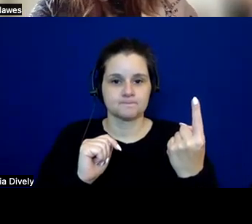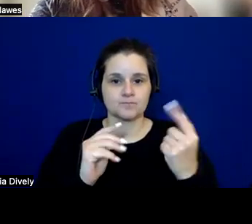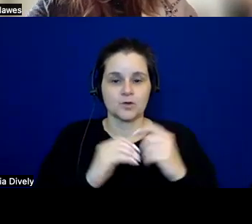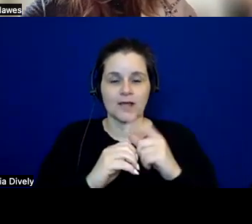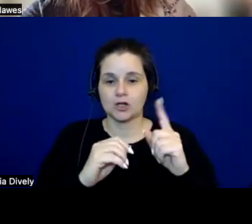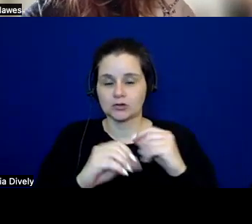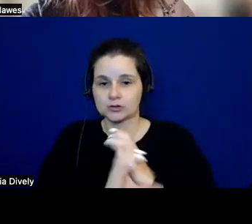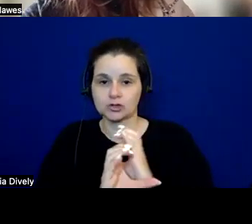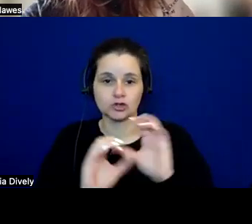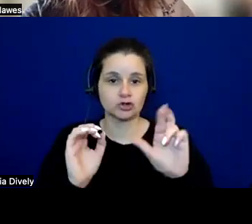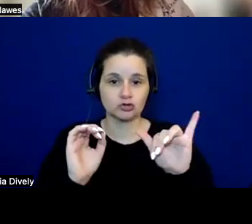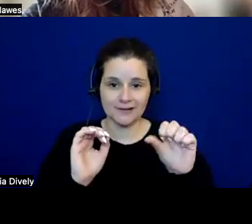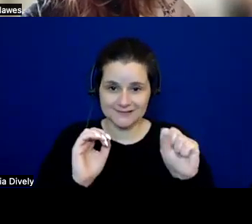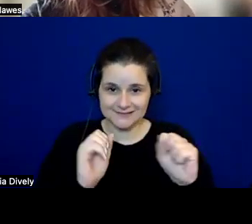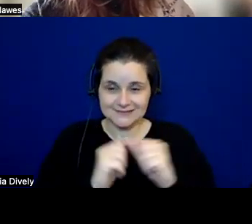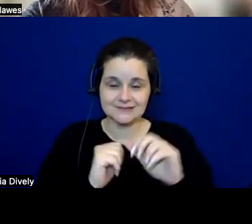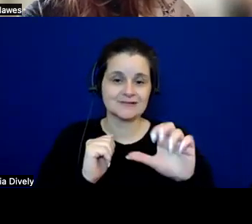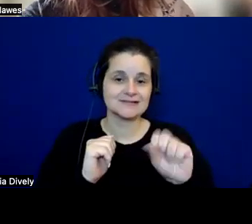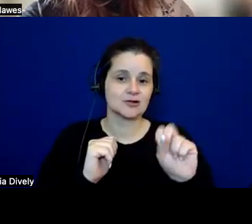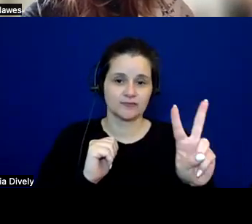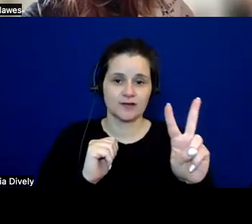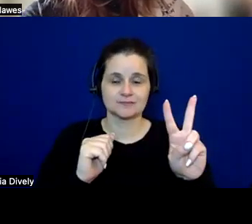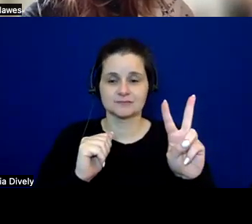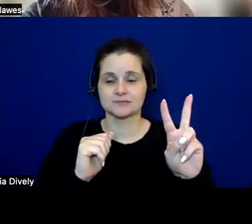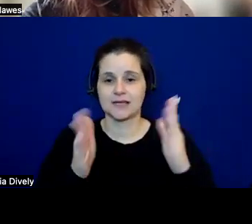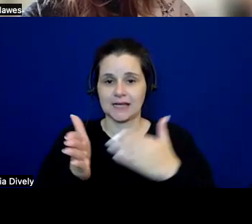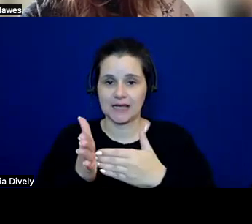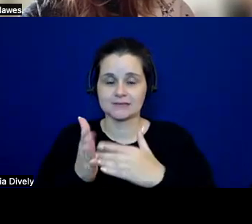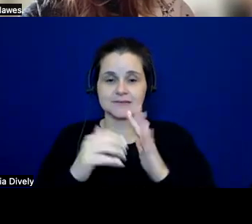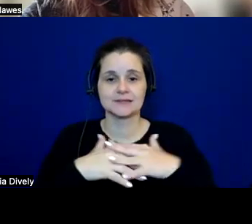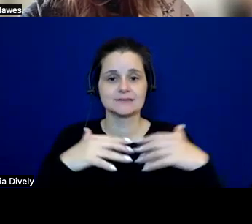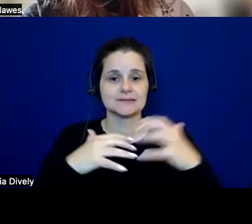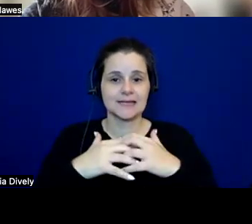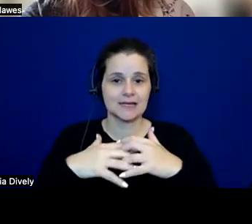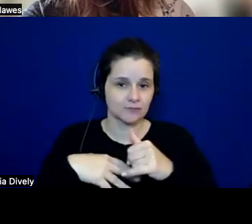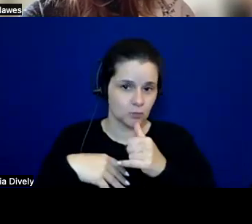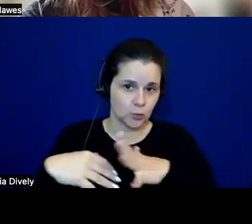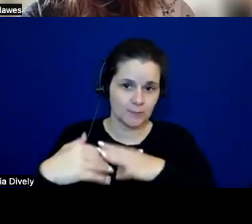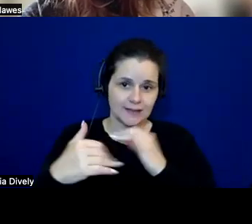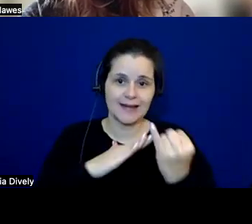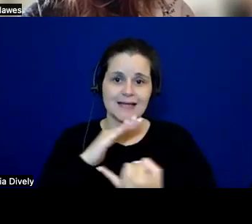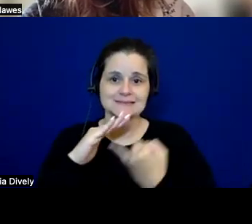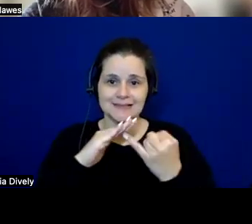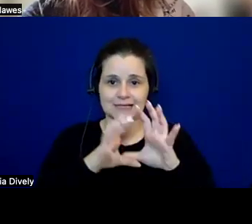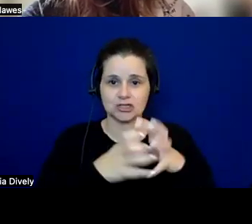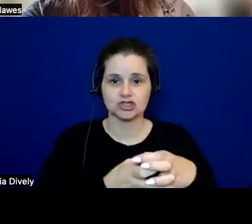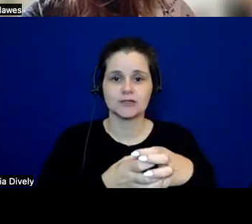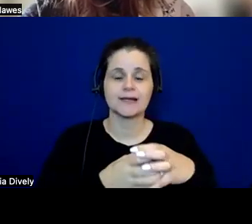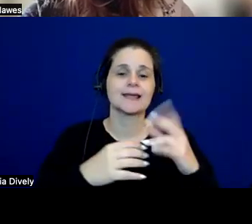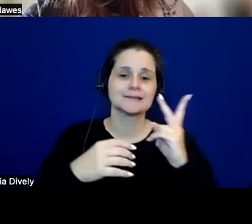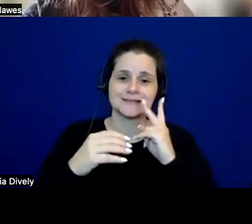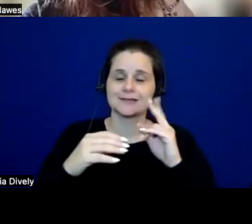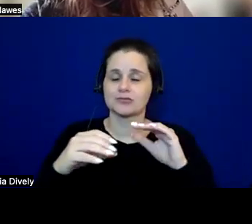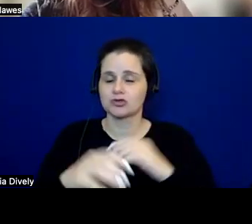crisis of sexual violence against Native women in isolation, and then look at the